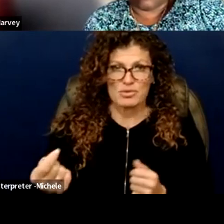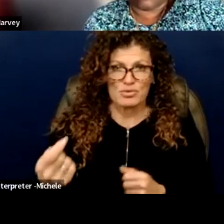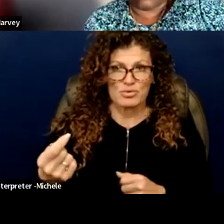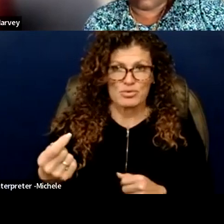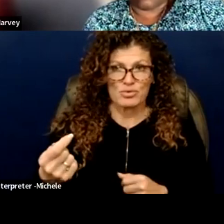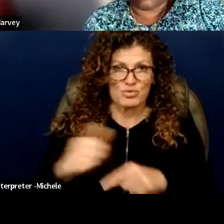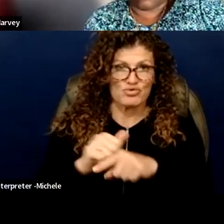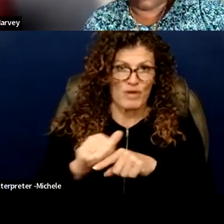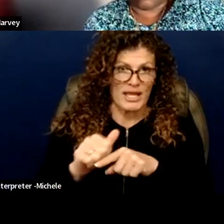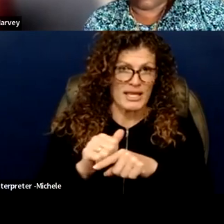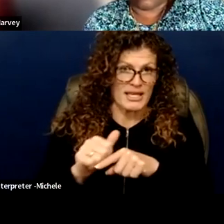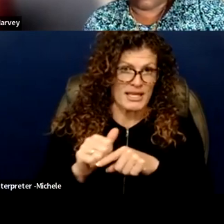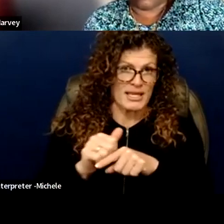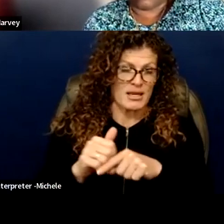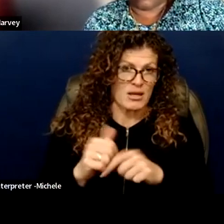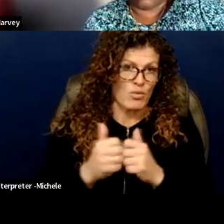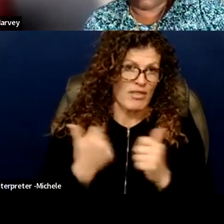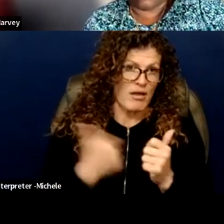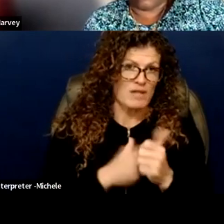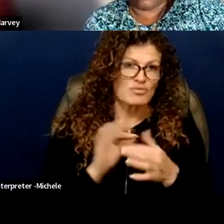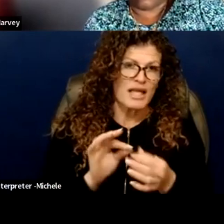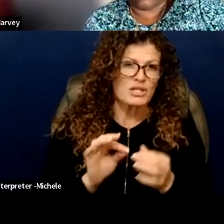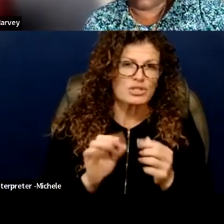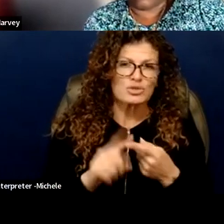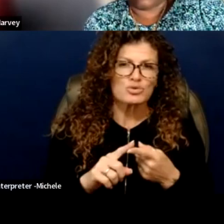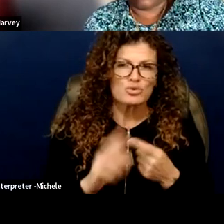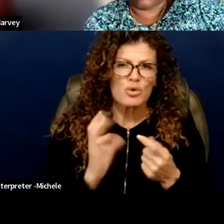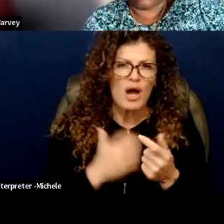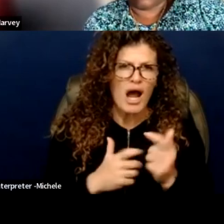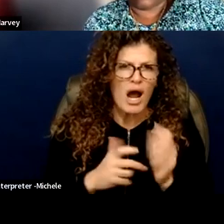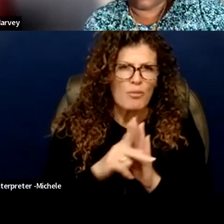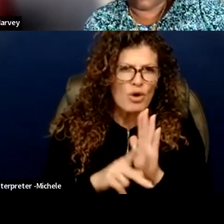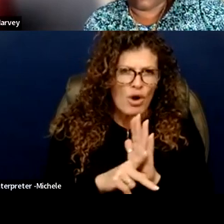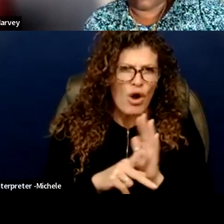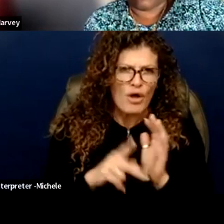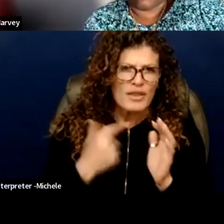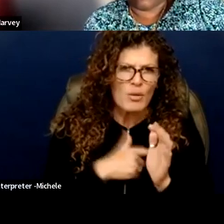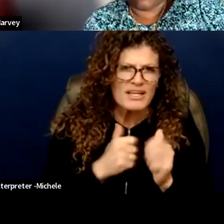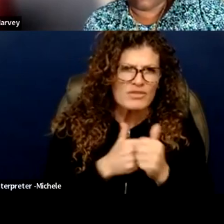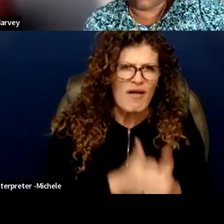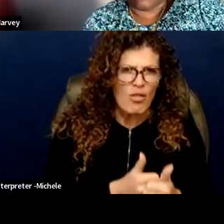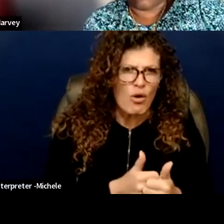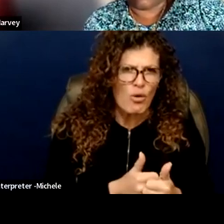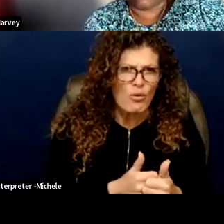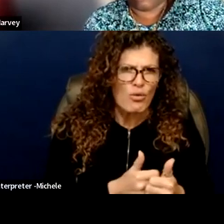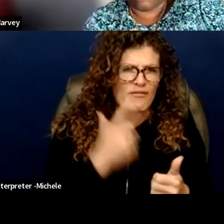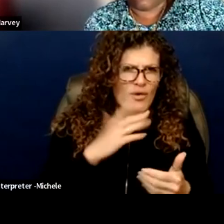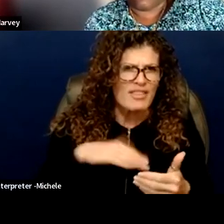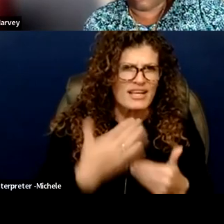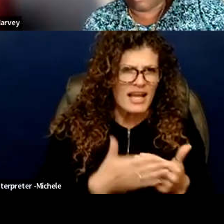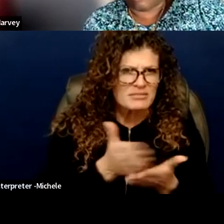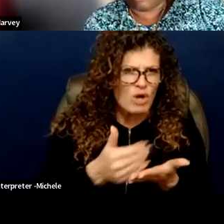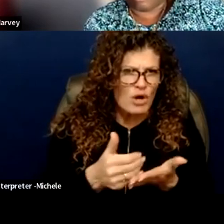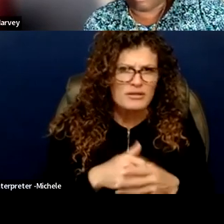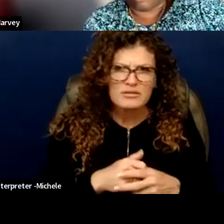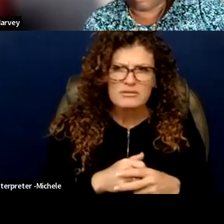to do some training with us in terms of the protocol that all of us need to hew to as a group as we go through the next phase, the